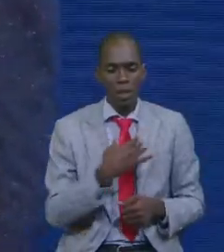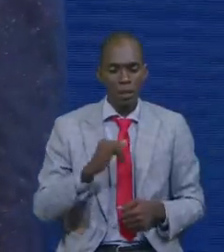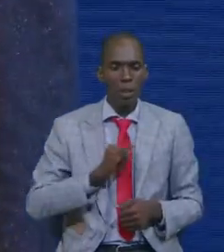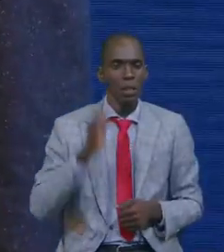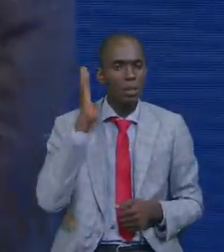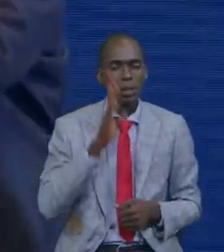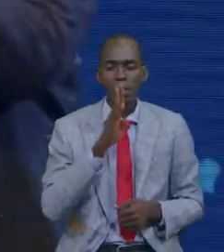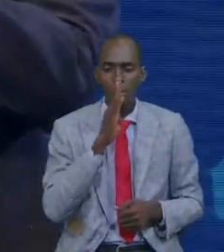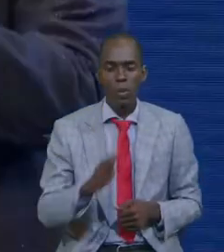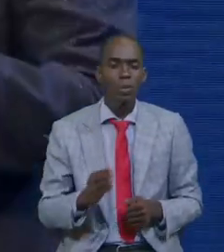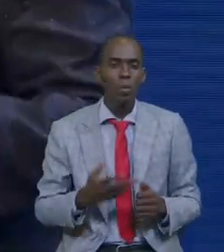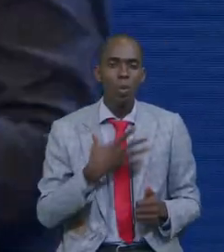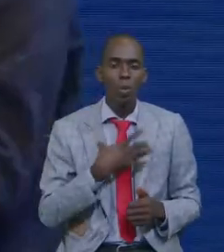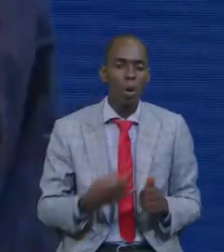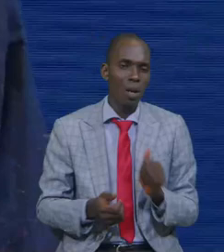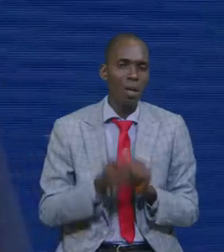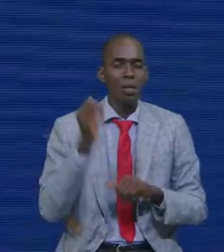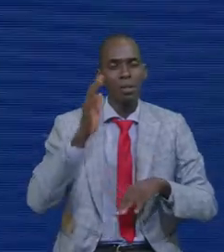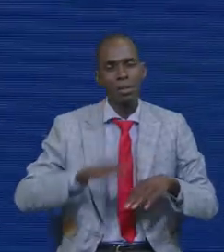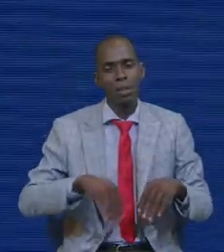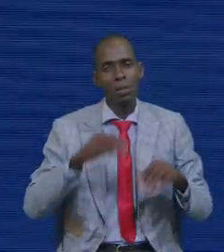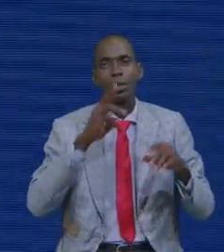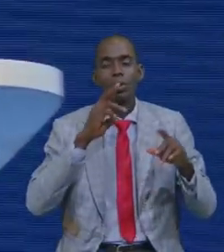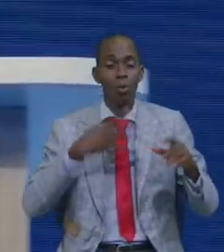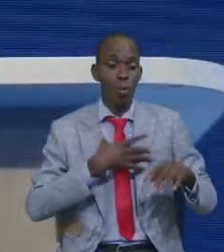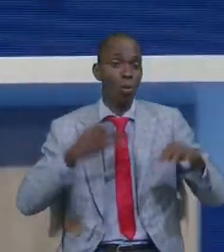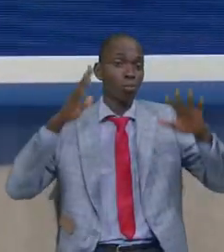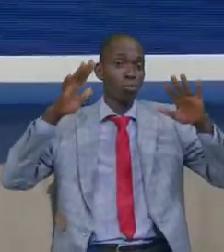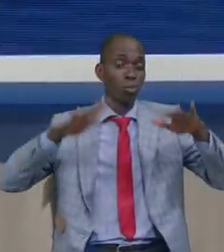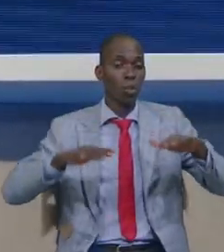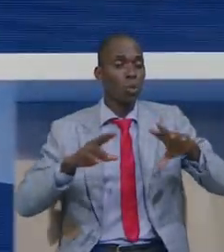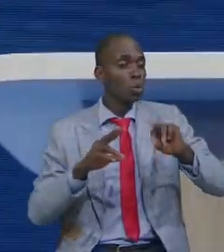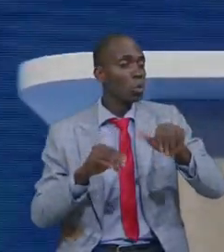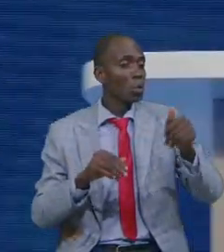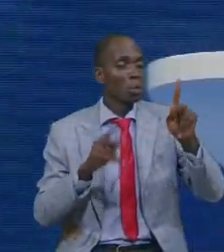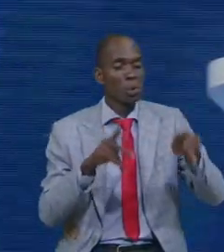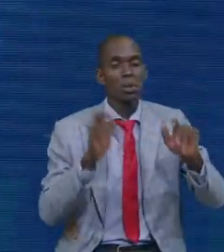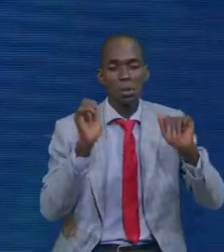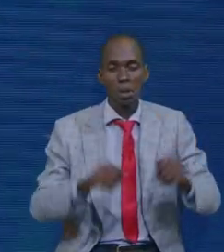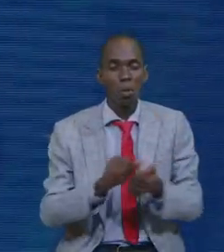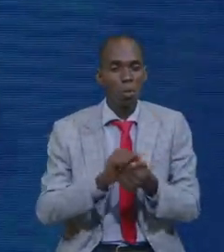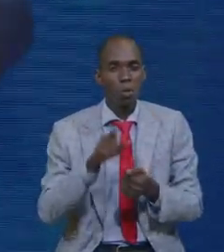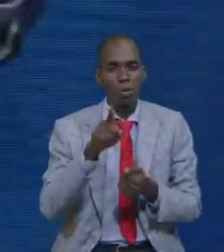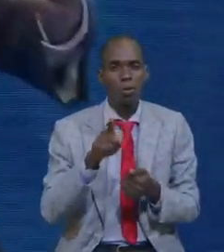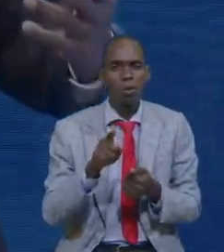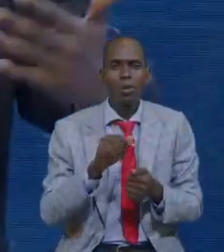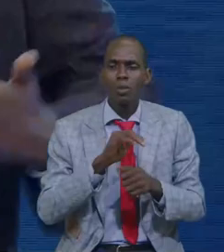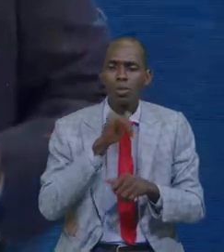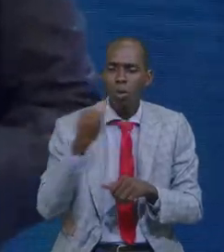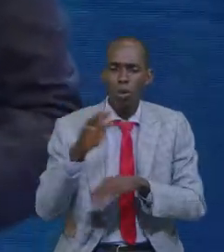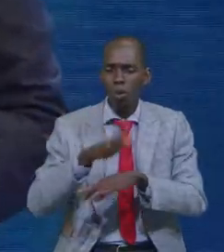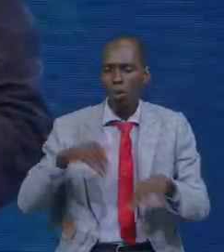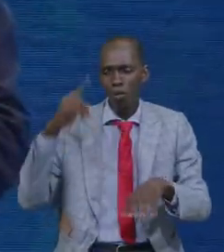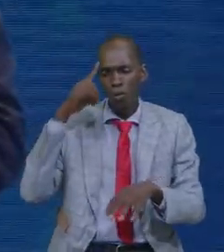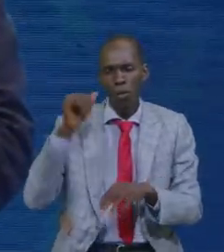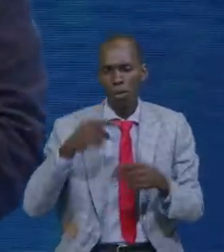than snow. No other person can wash you. The man did not call for a prophet, wash me. Call for a priest,